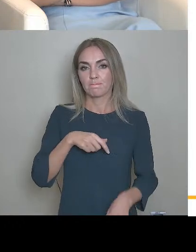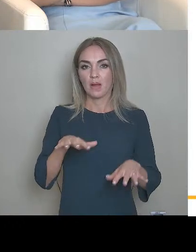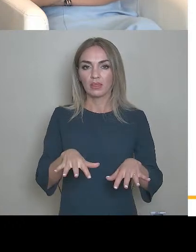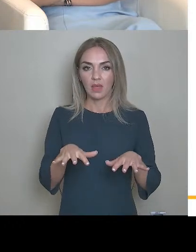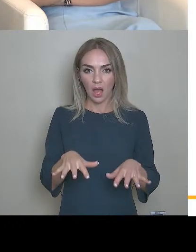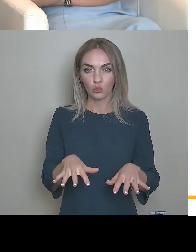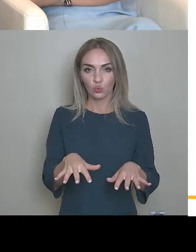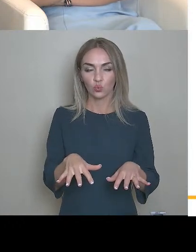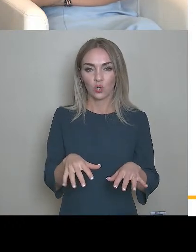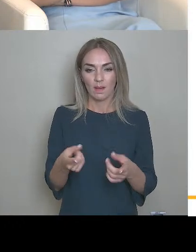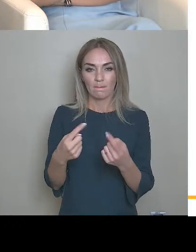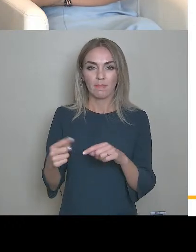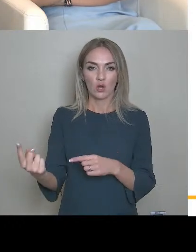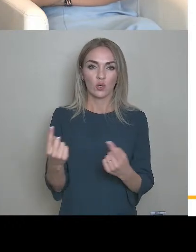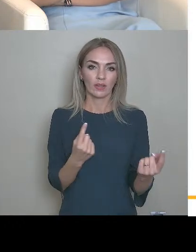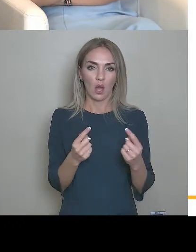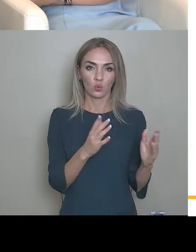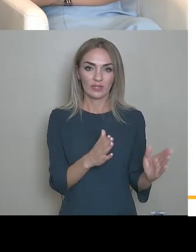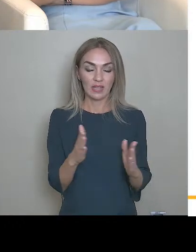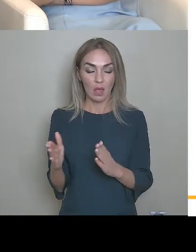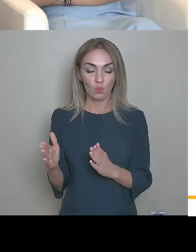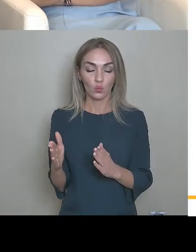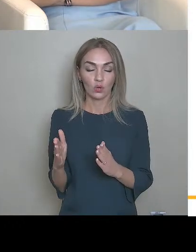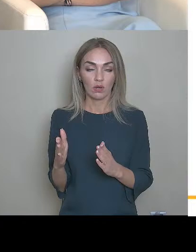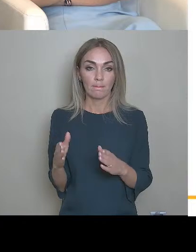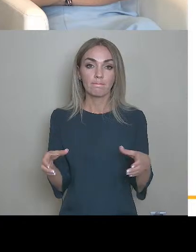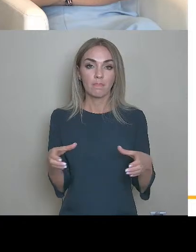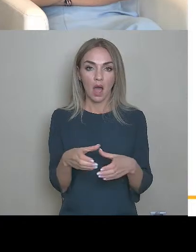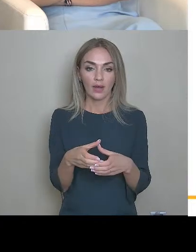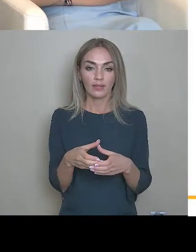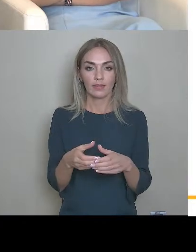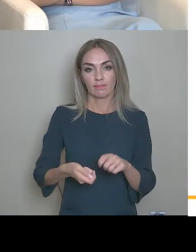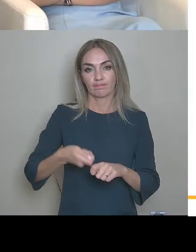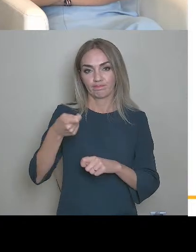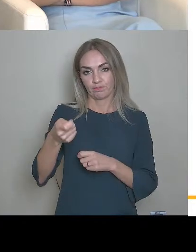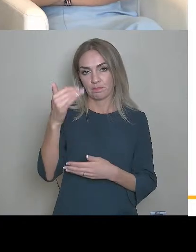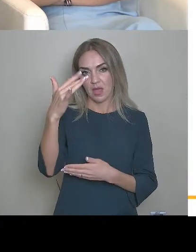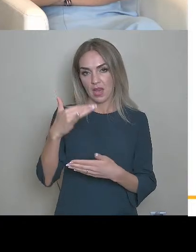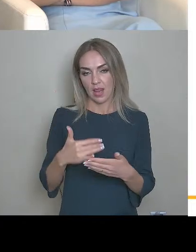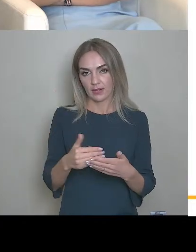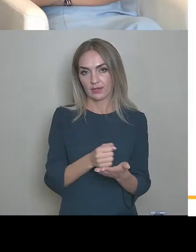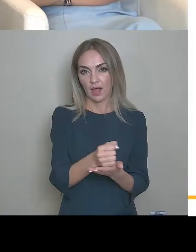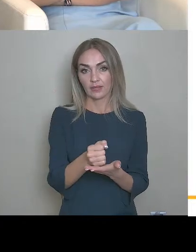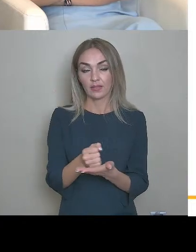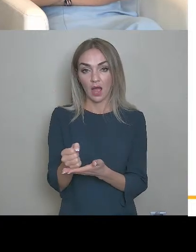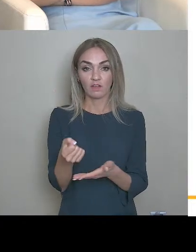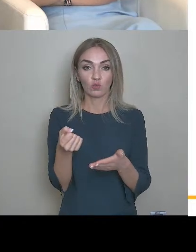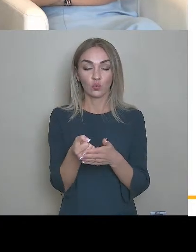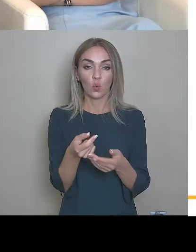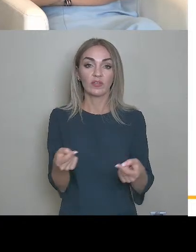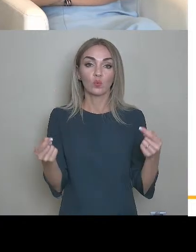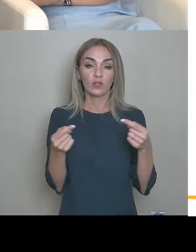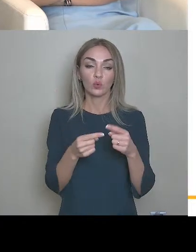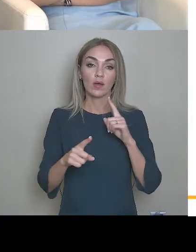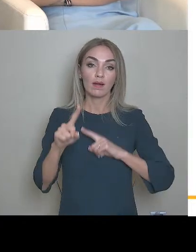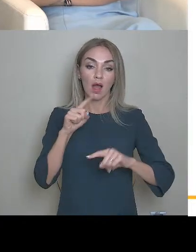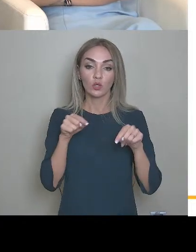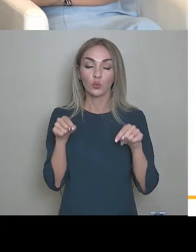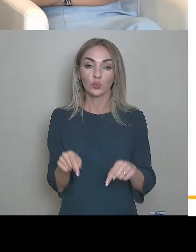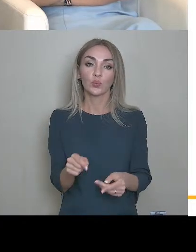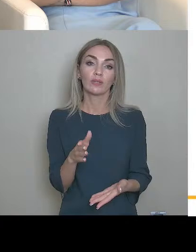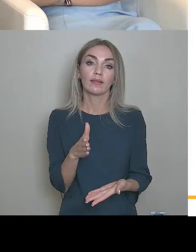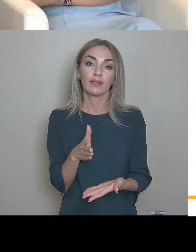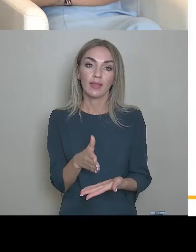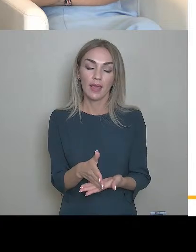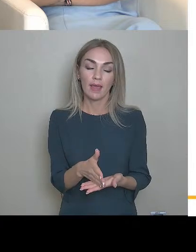system, the party is nominating the list of candidates to the relevant